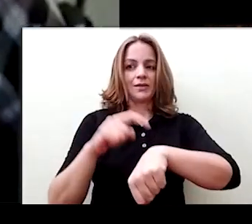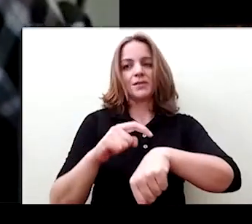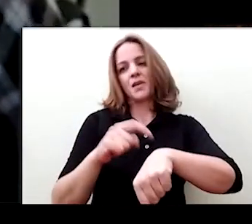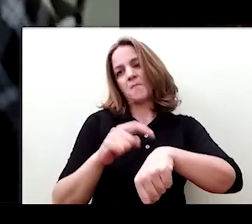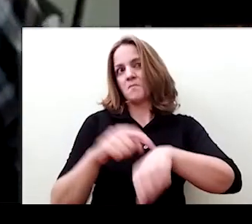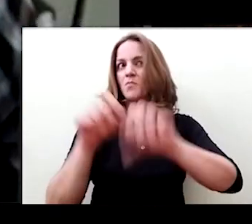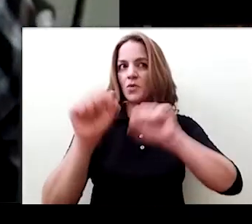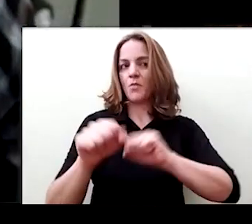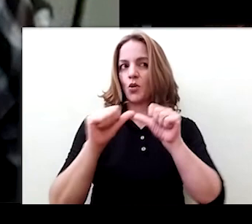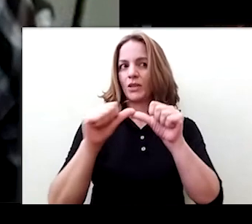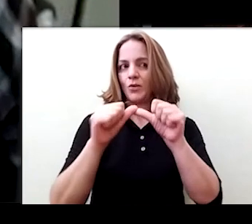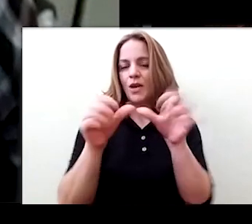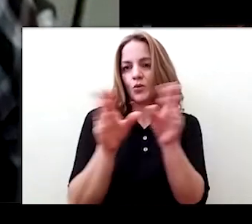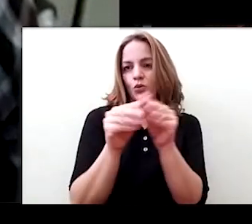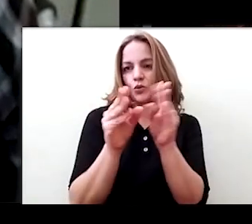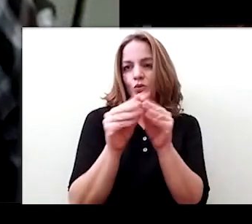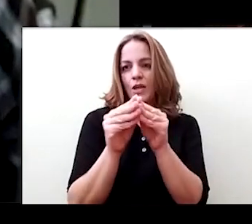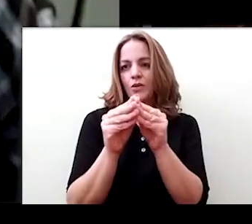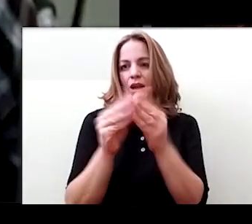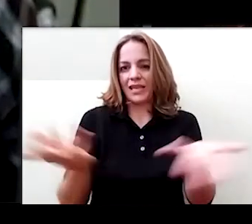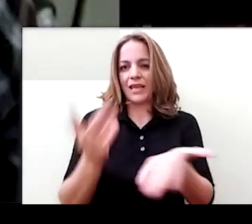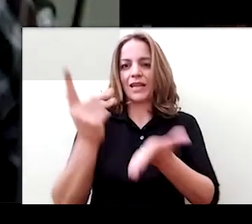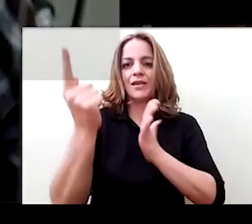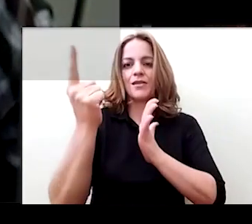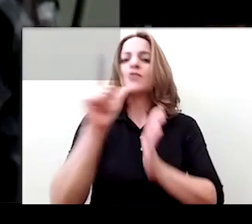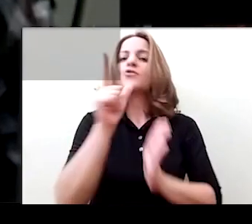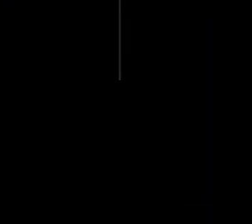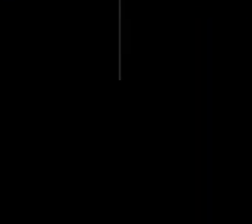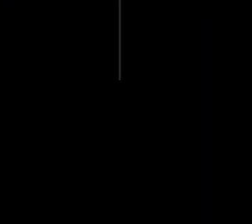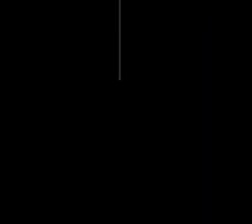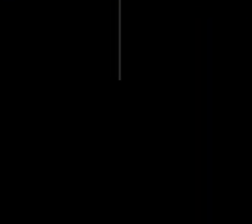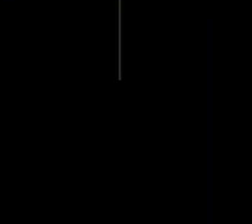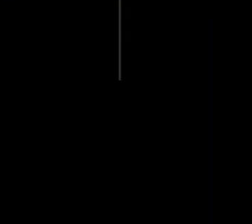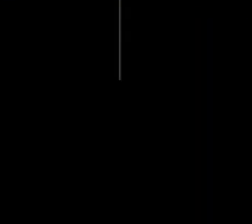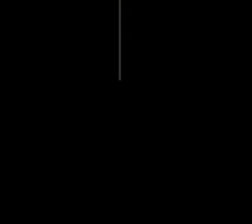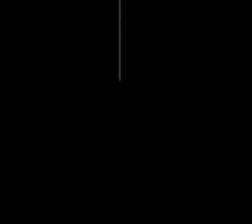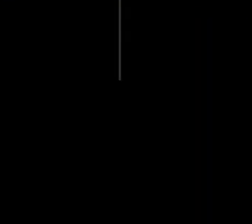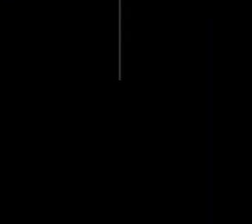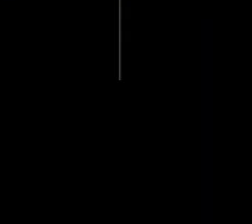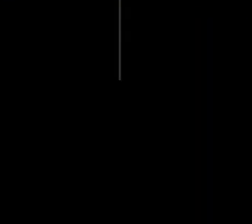you very much. Have a good rest of the day, everyone. Thank you, everyone.